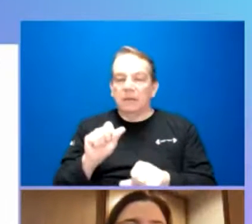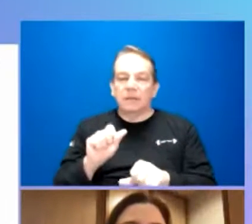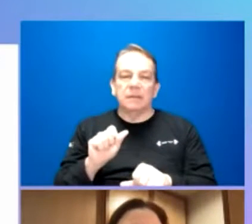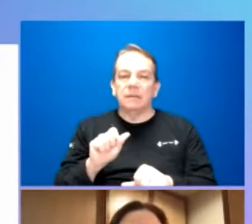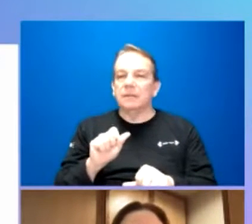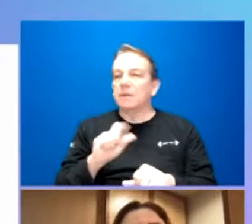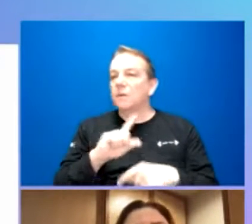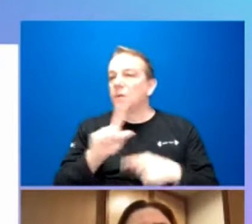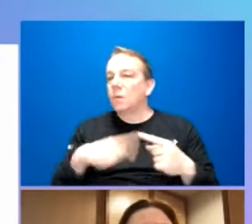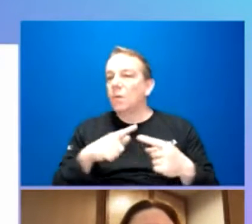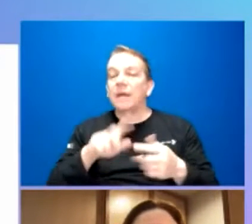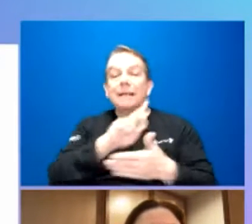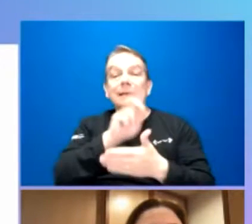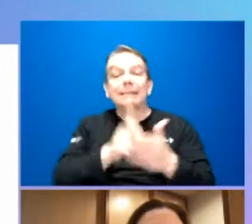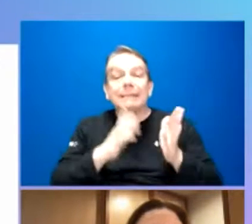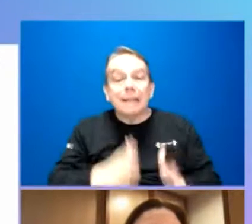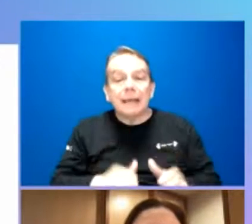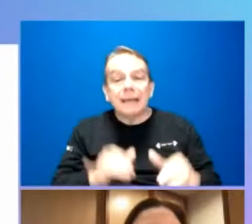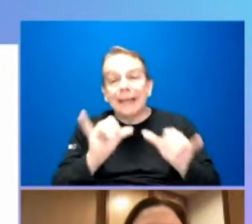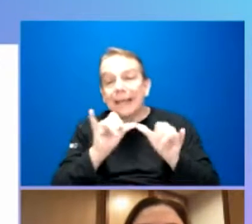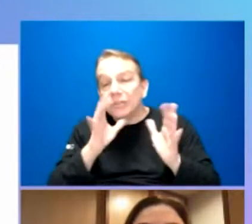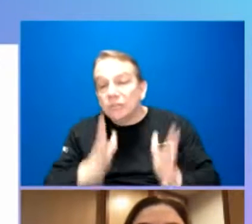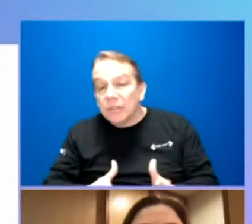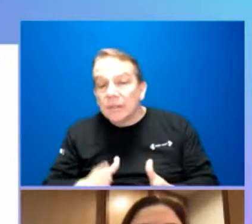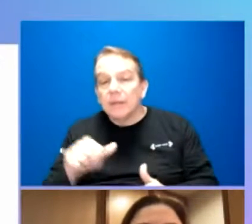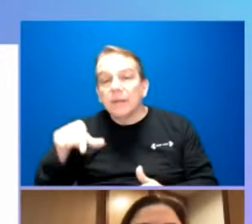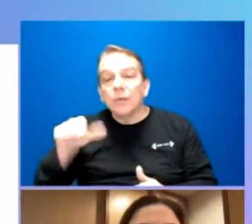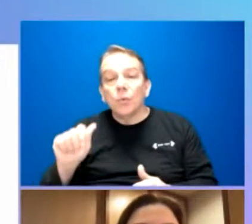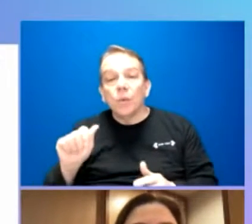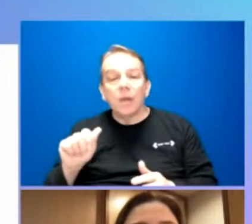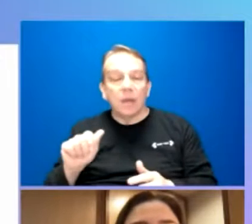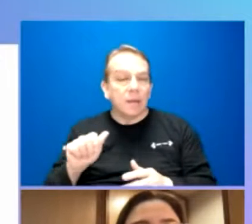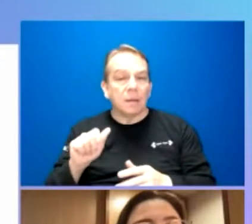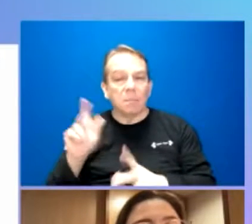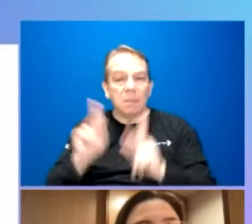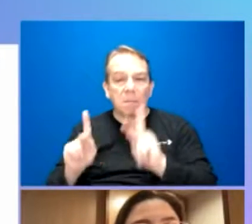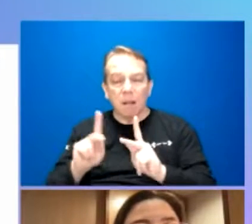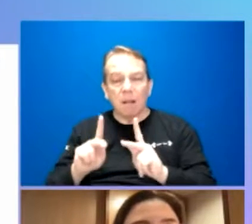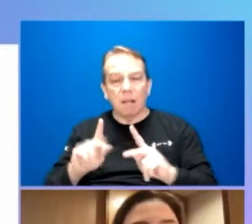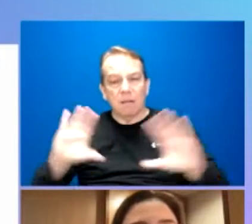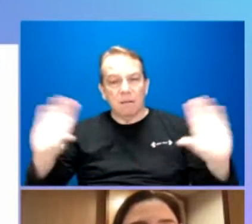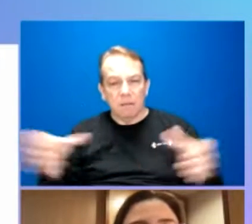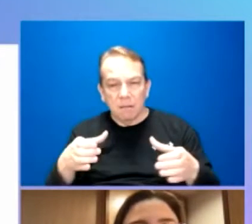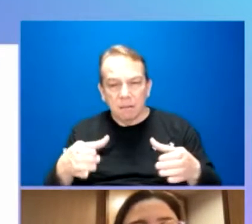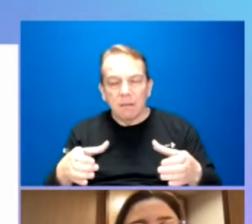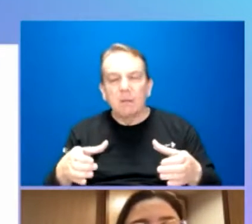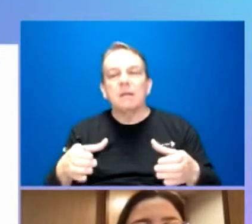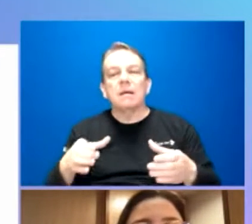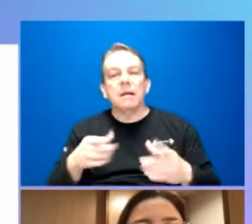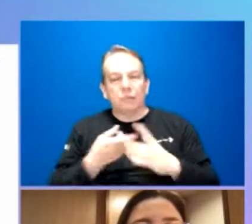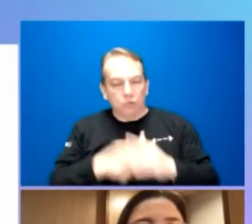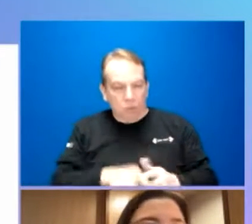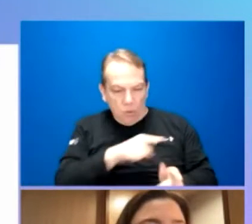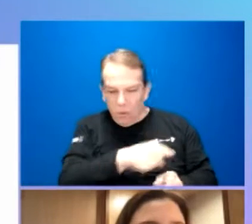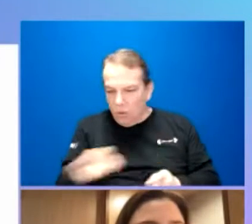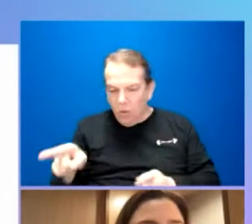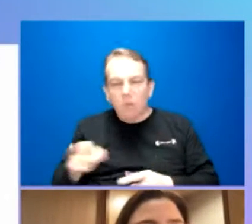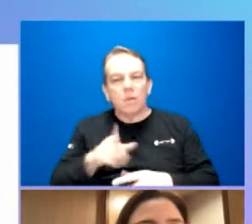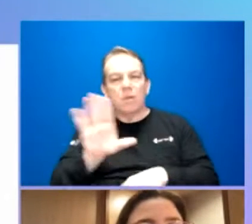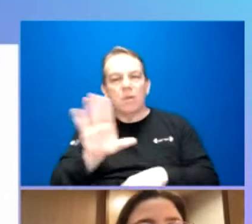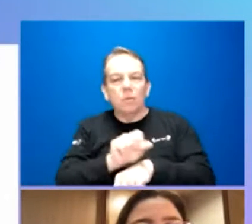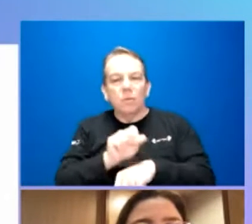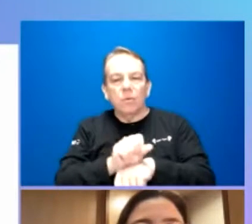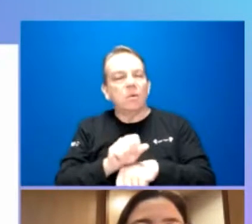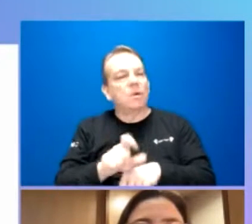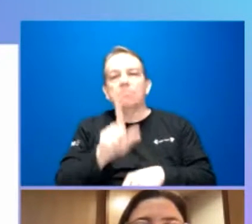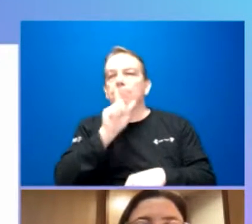when designers, engineers, and our QA practitioners start their careers, they typically haven't learned about accessibility,